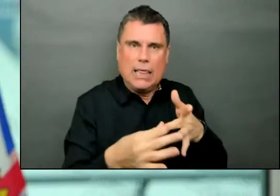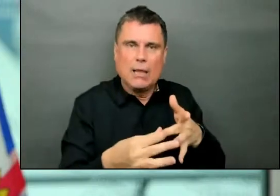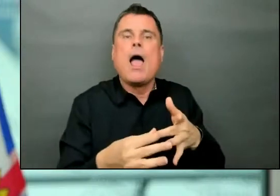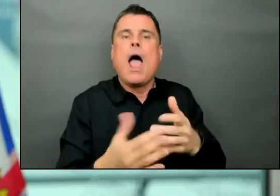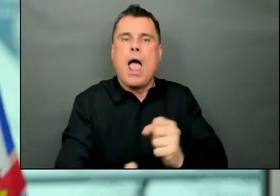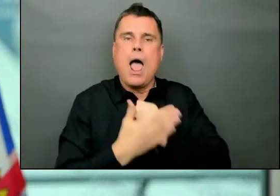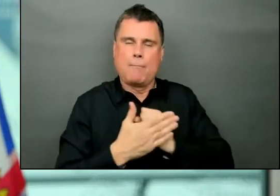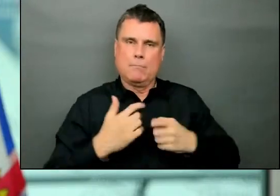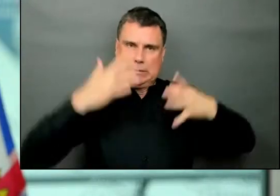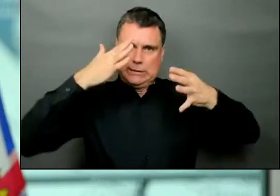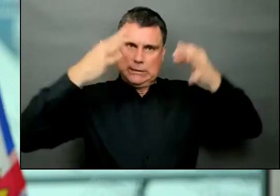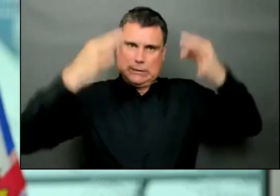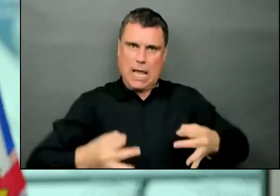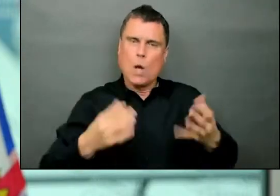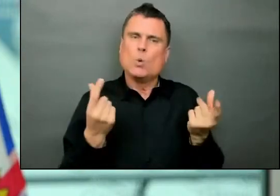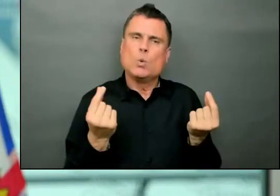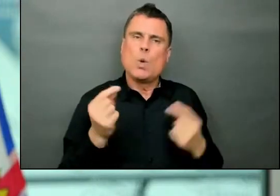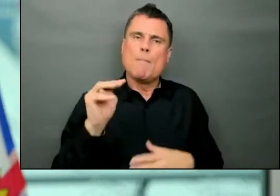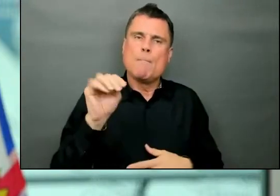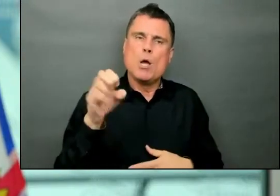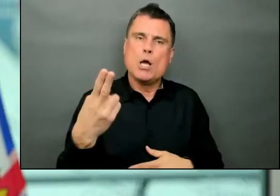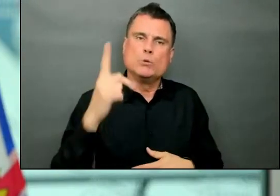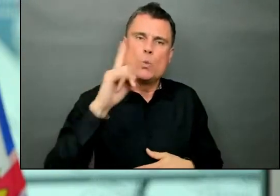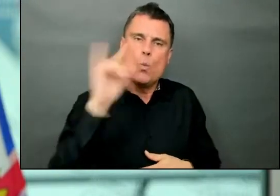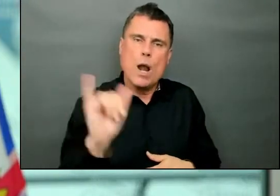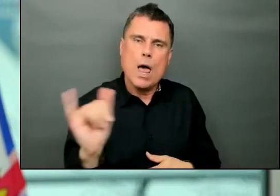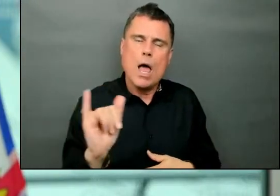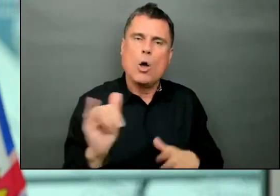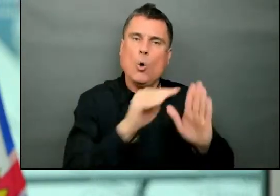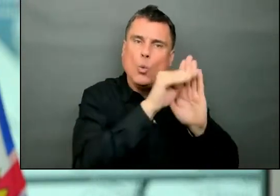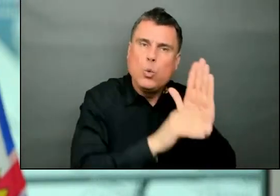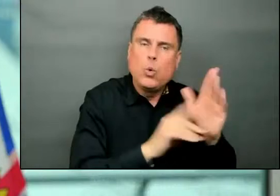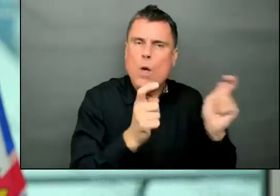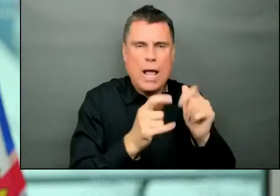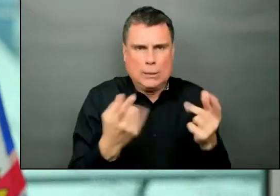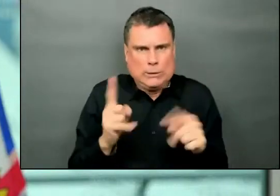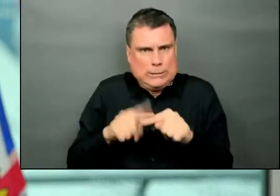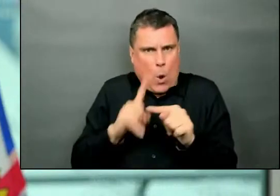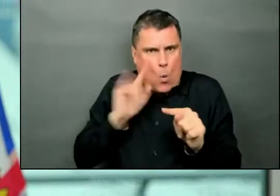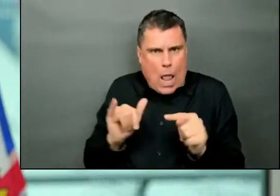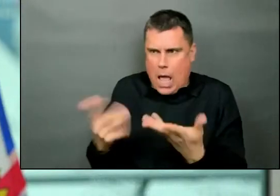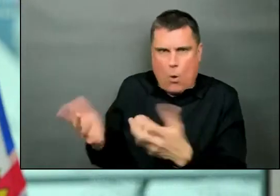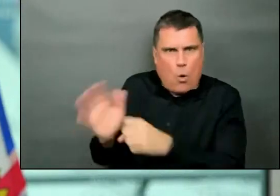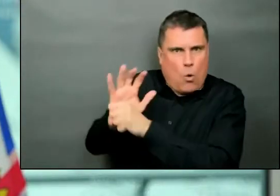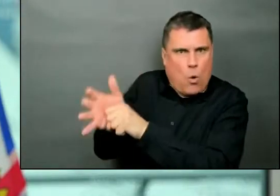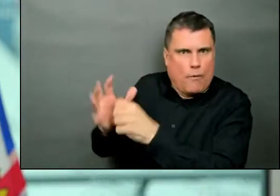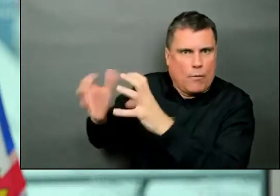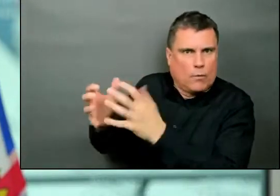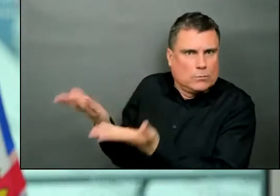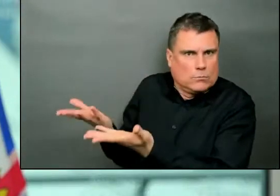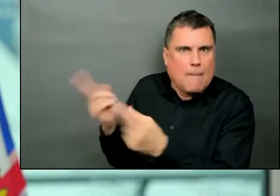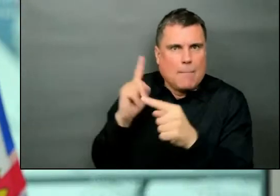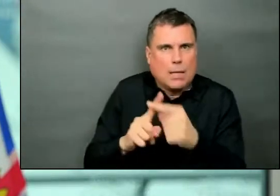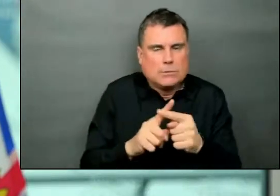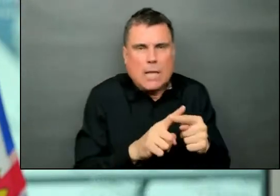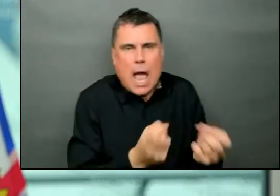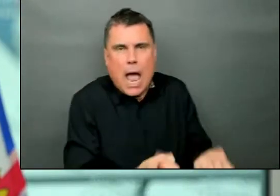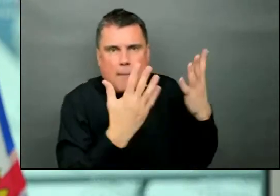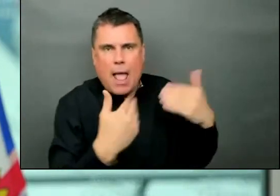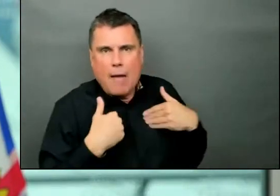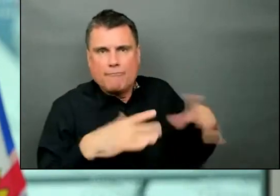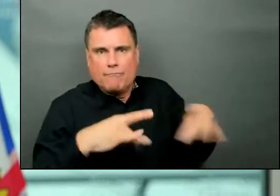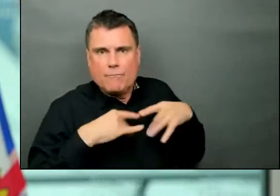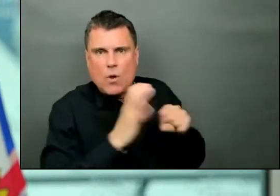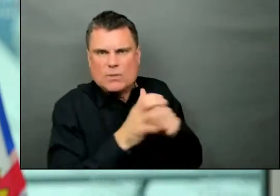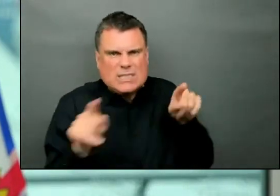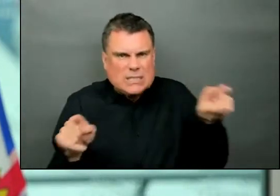the point where we are able to screen 100% every day. So we are still seeing increasing numbers, but